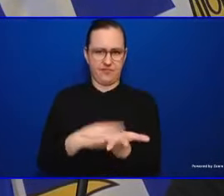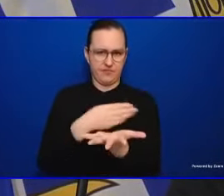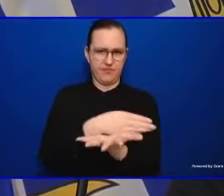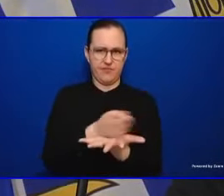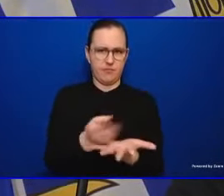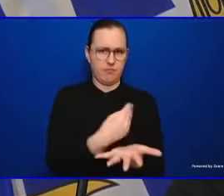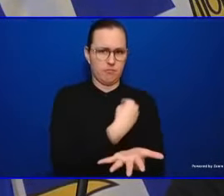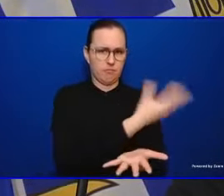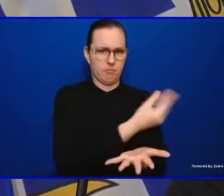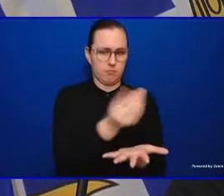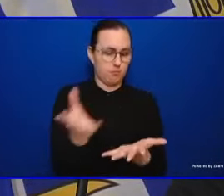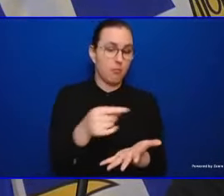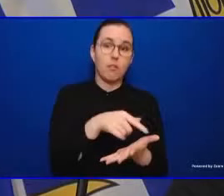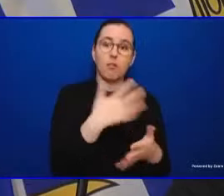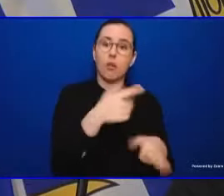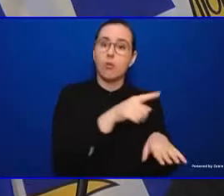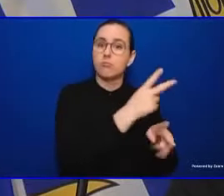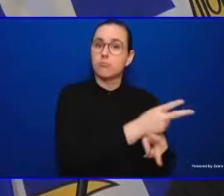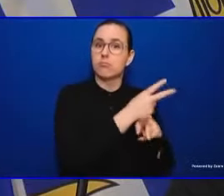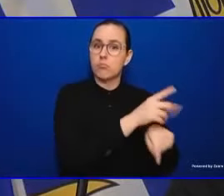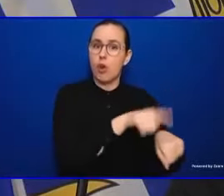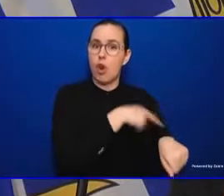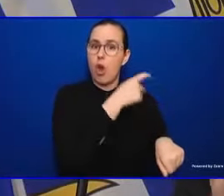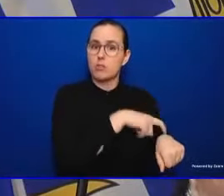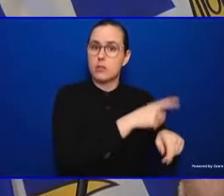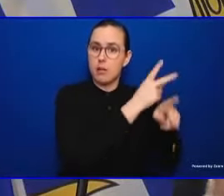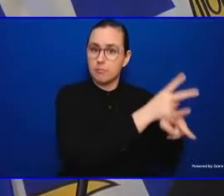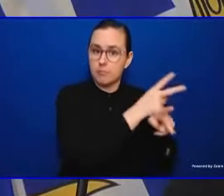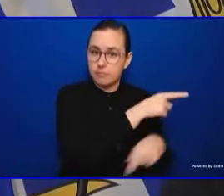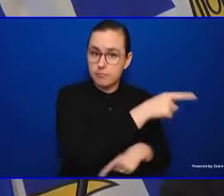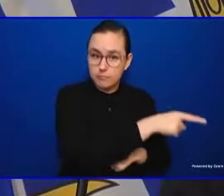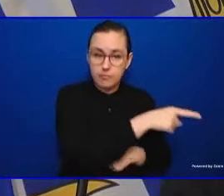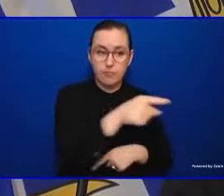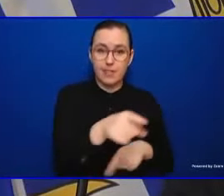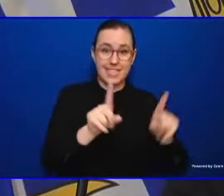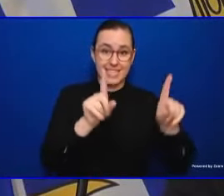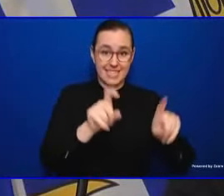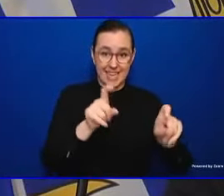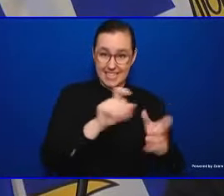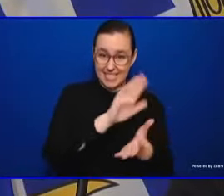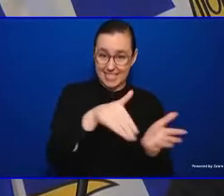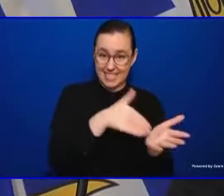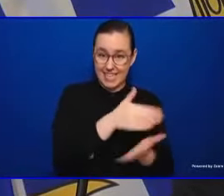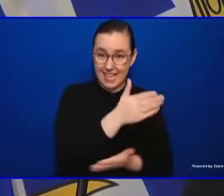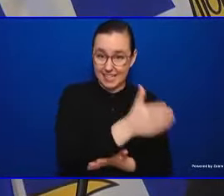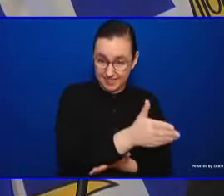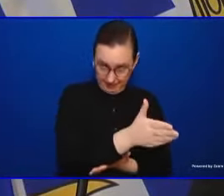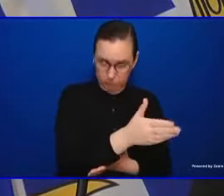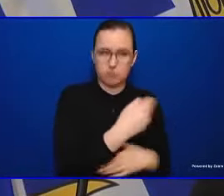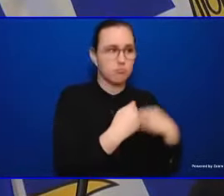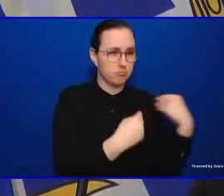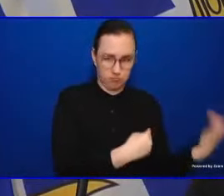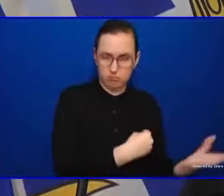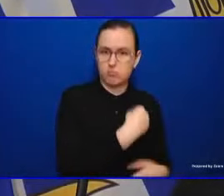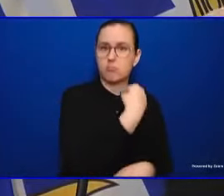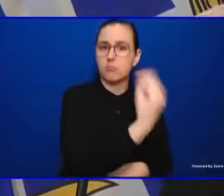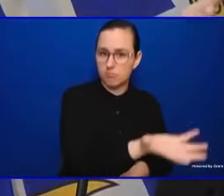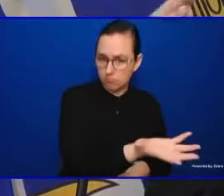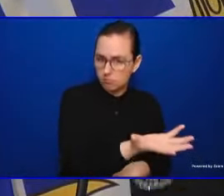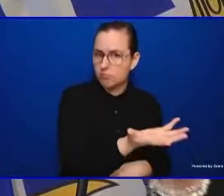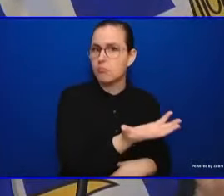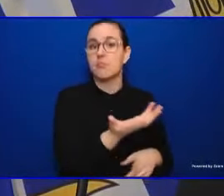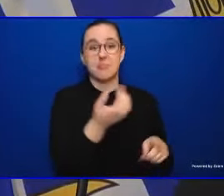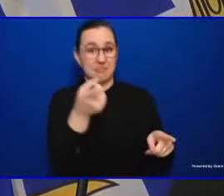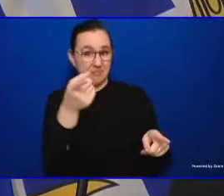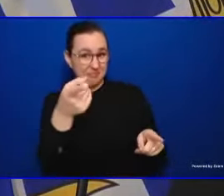sites, our testing sites, and that has been incredibly important, as many people have noted in the past few weeks, as we reached our